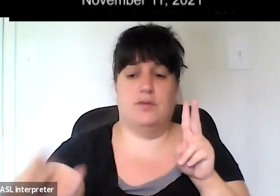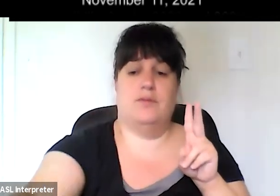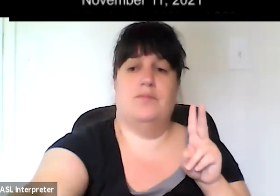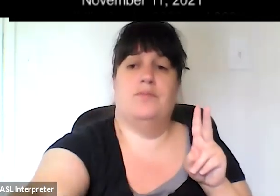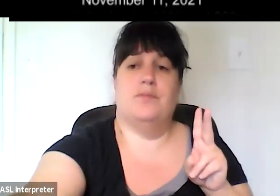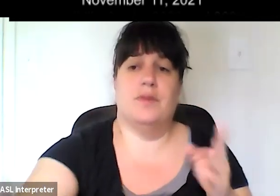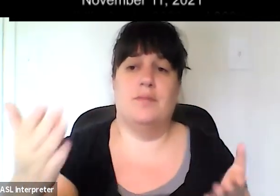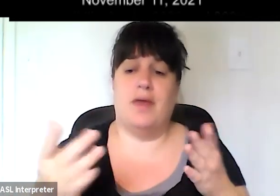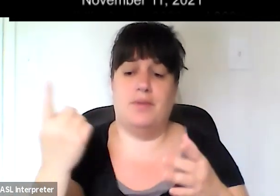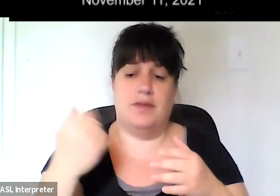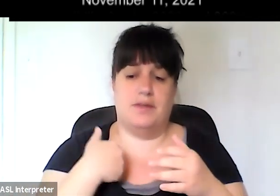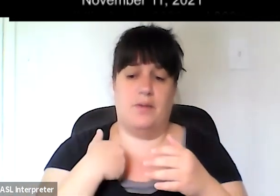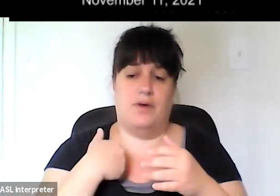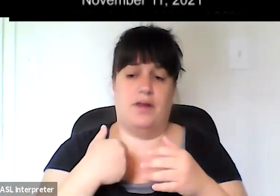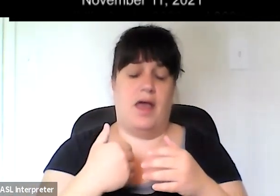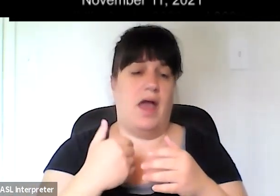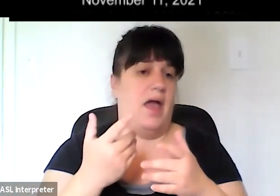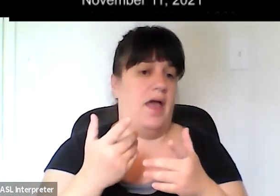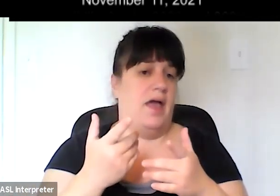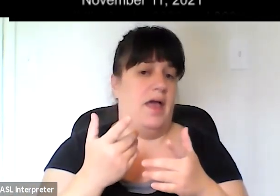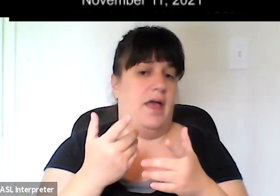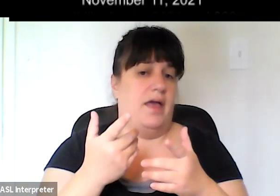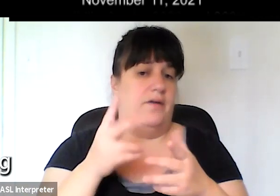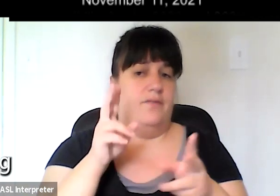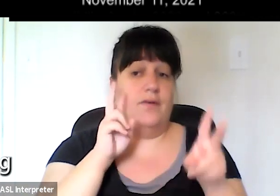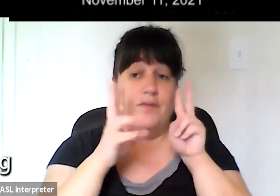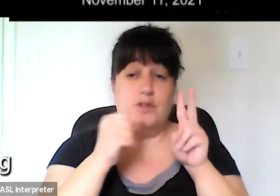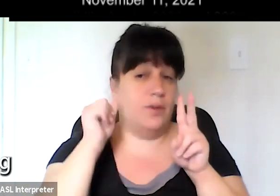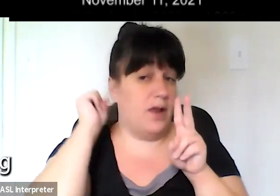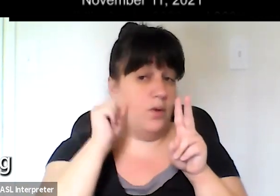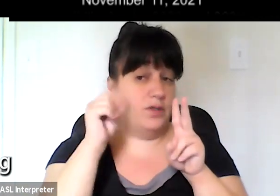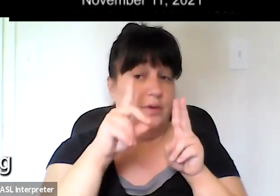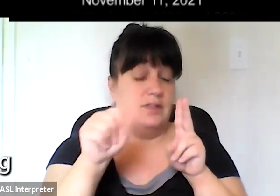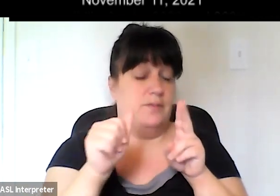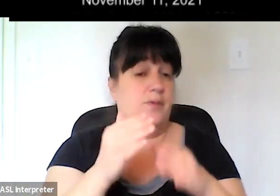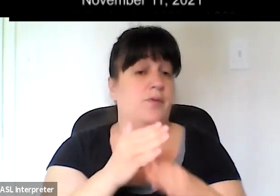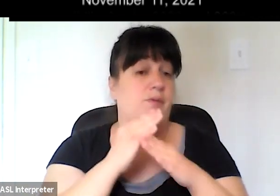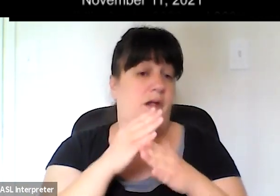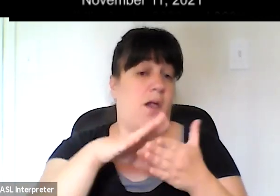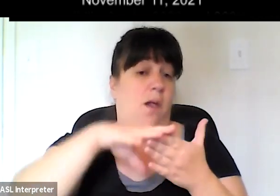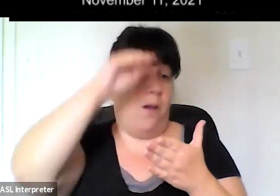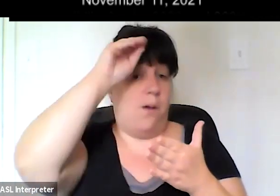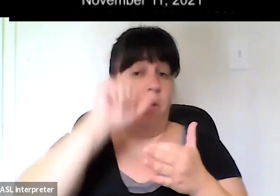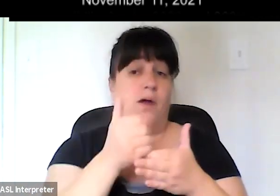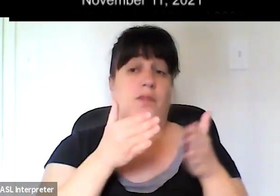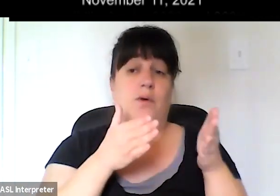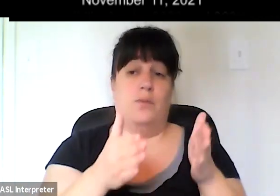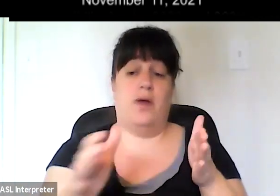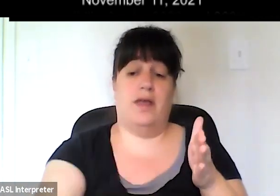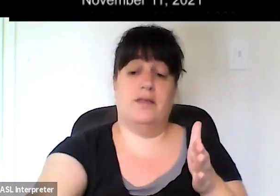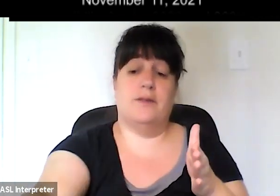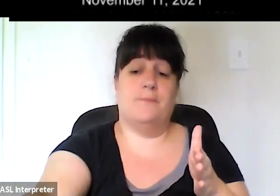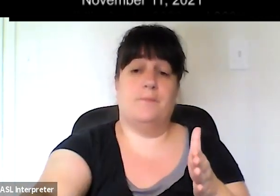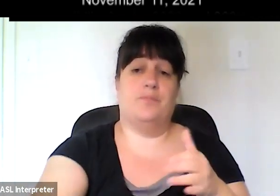have visual and auditorial disabilities which prevent them from learning in other ways that